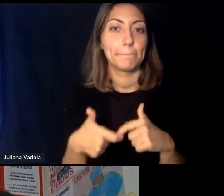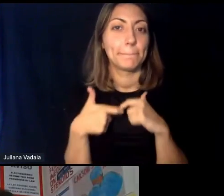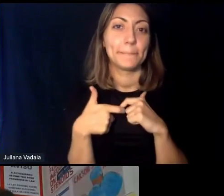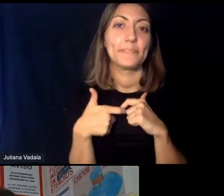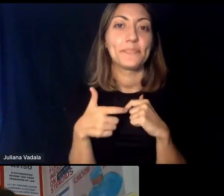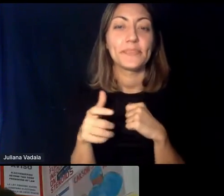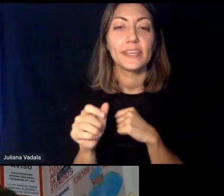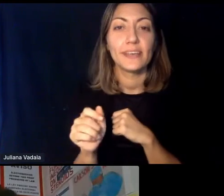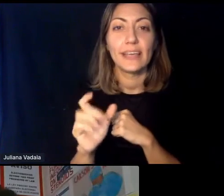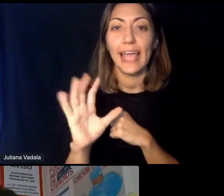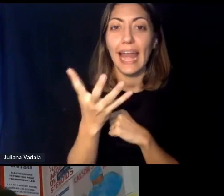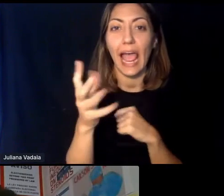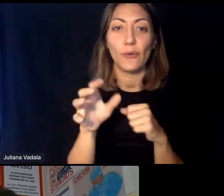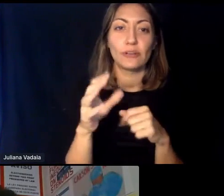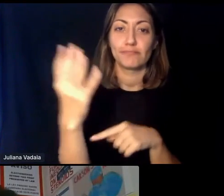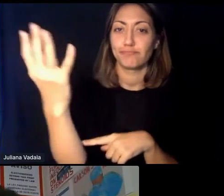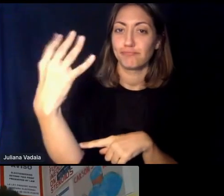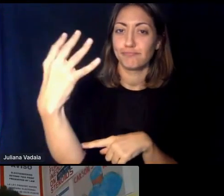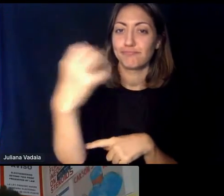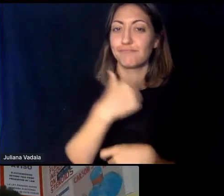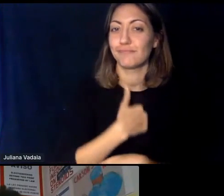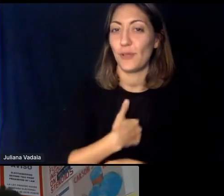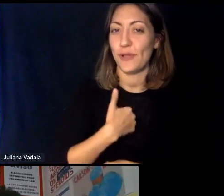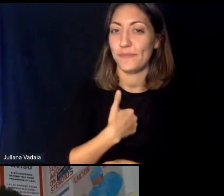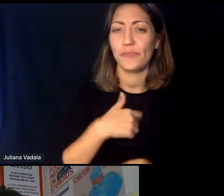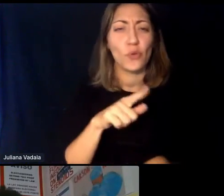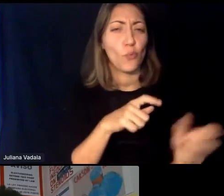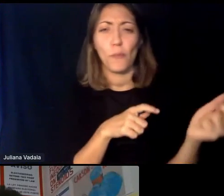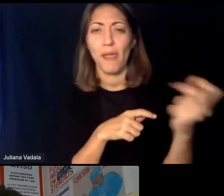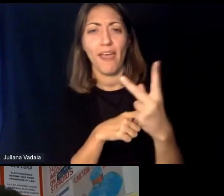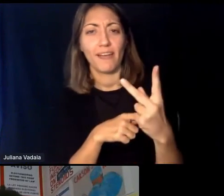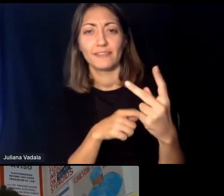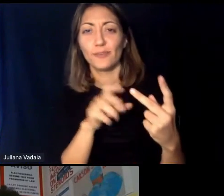broadcast. We got you back. Apologies.